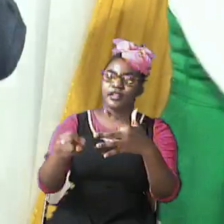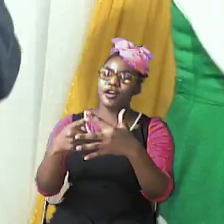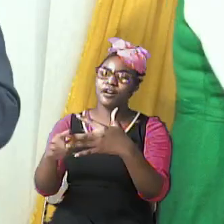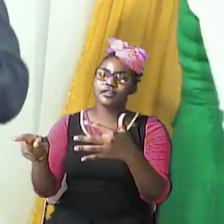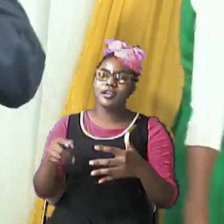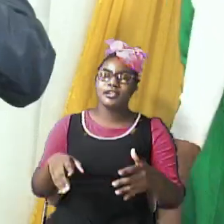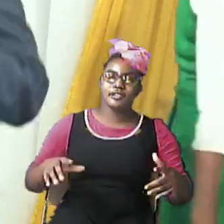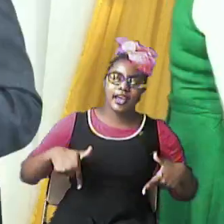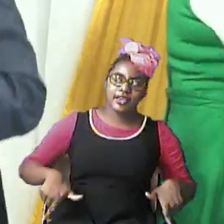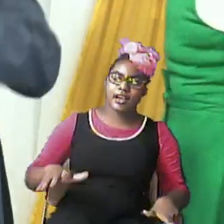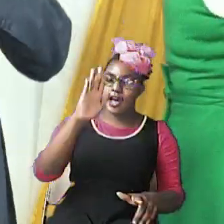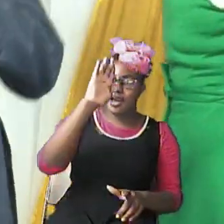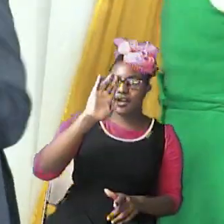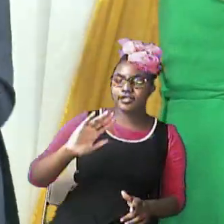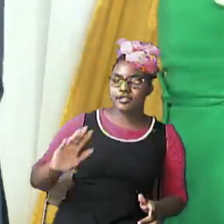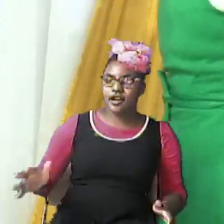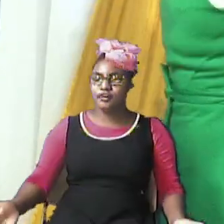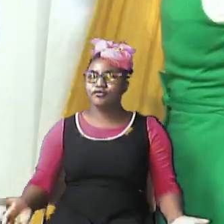Oh, let God.